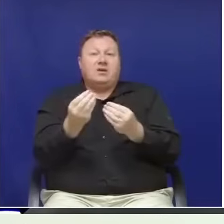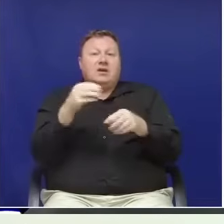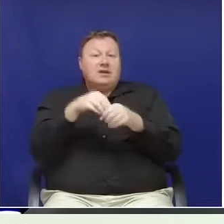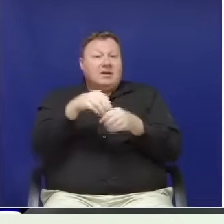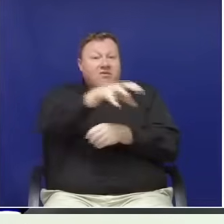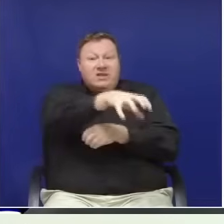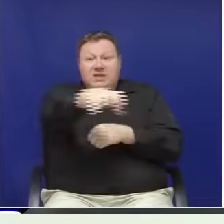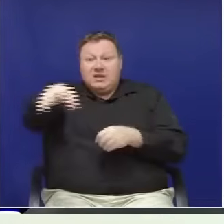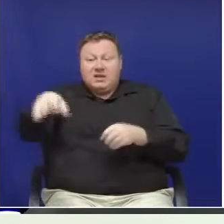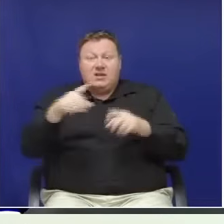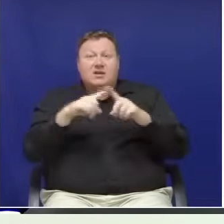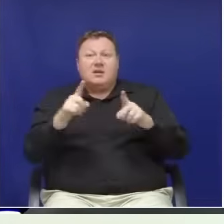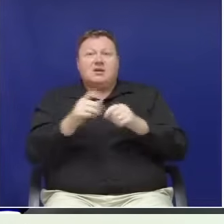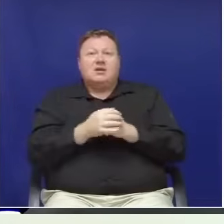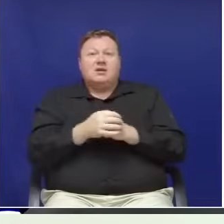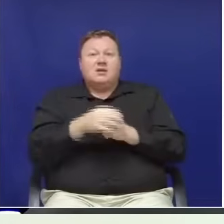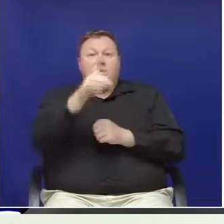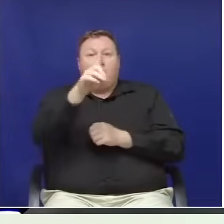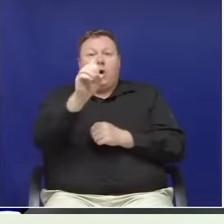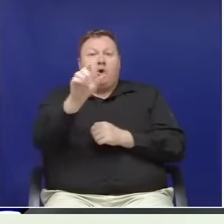facilities